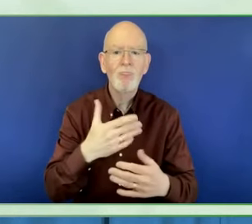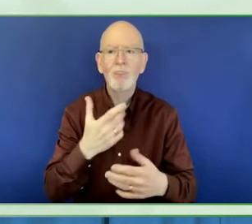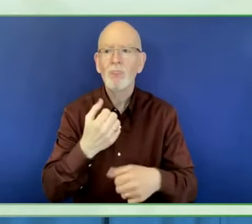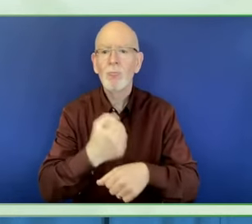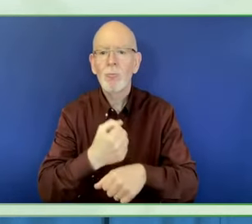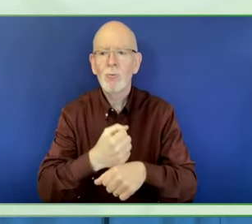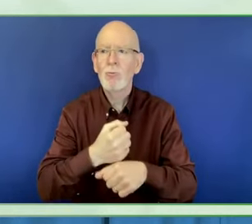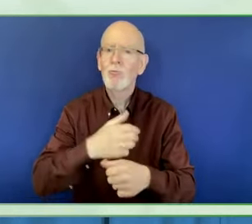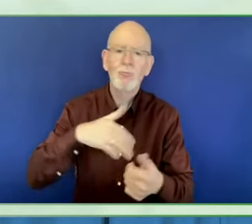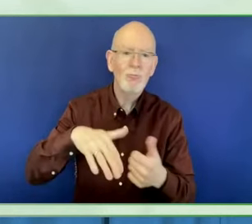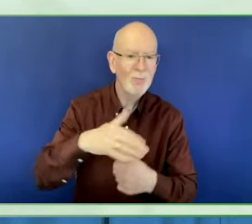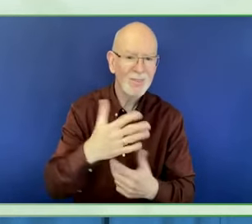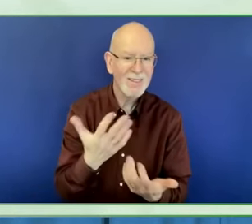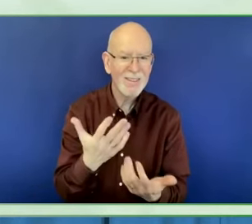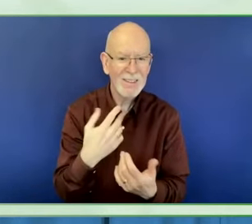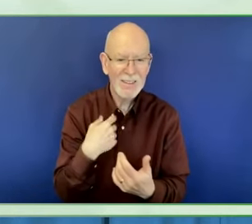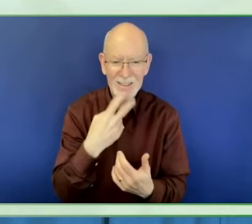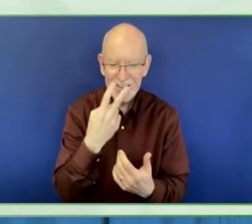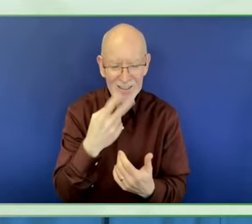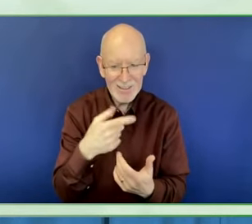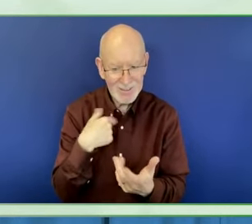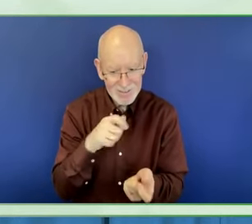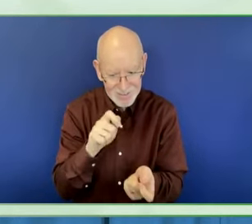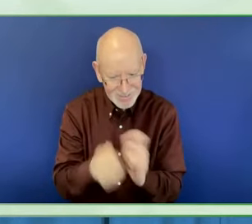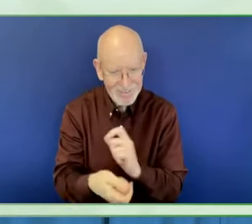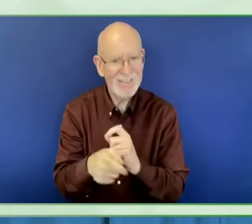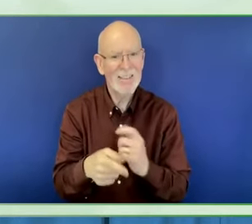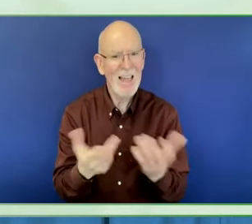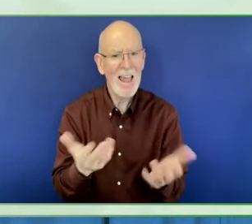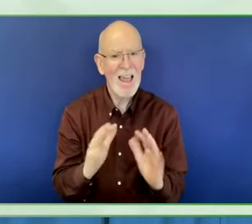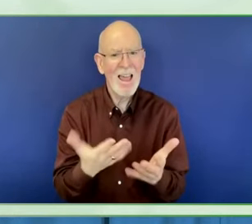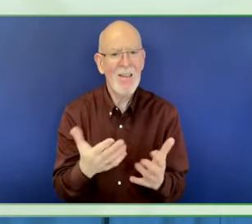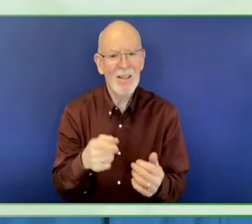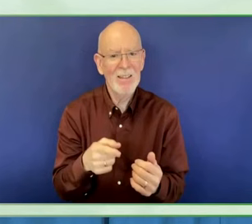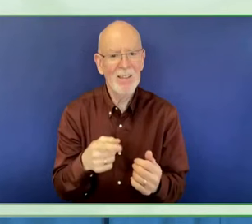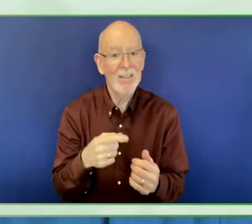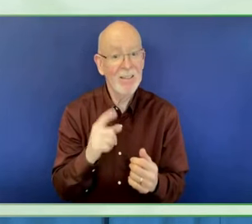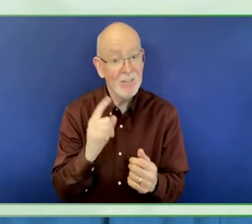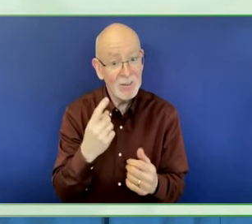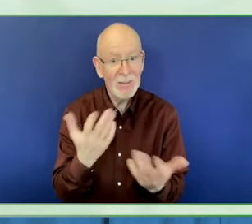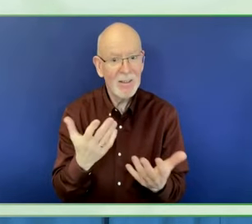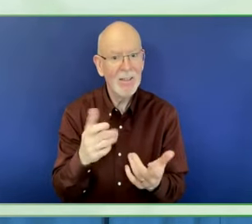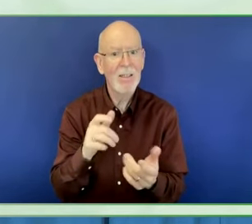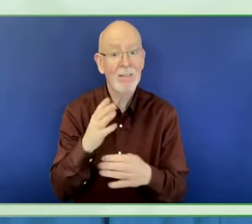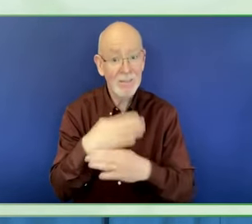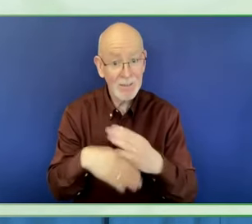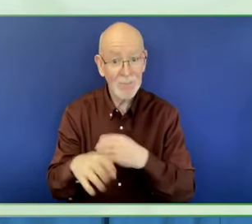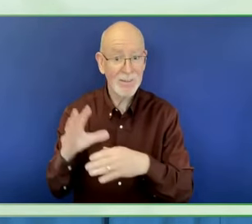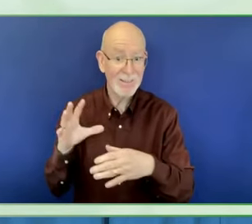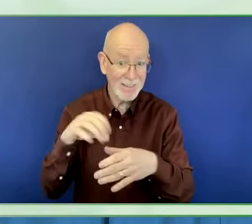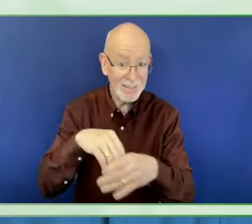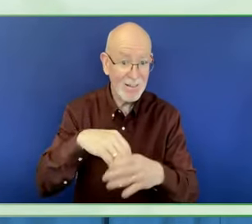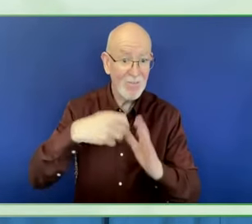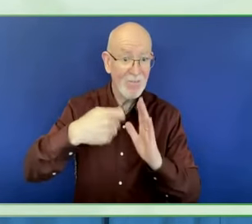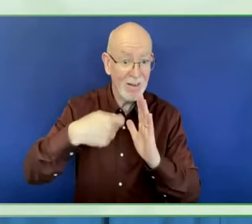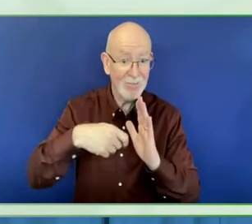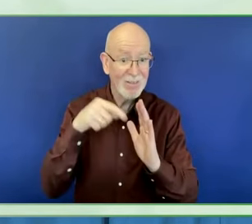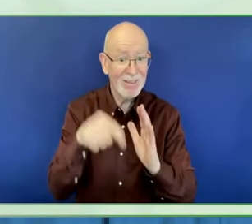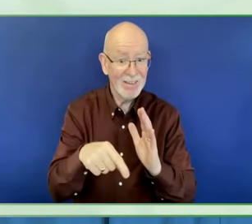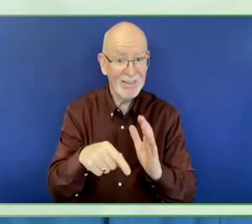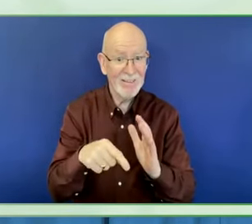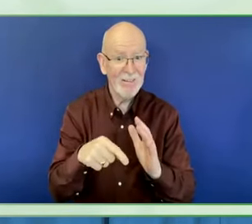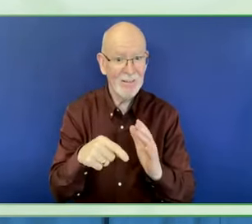front of and behind the camera, in beauty and power, sexuality, and influence. And you'll see that today on this slide, which is